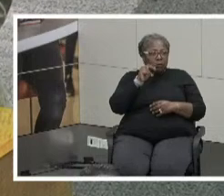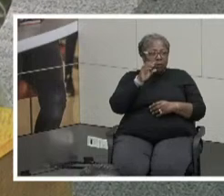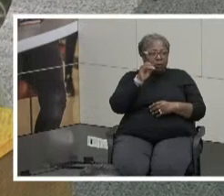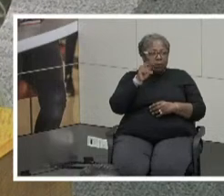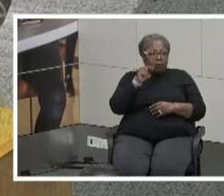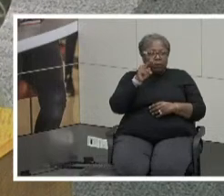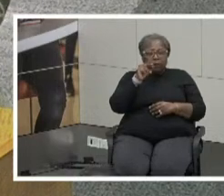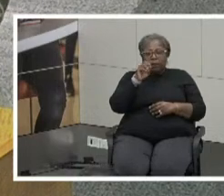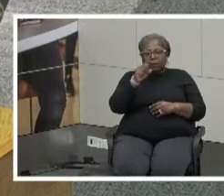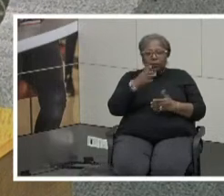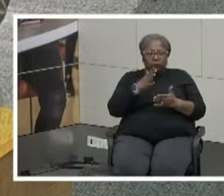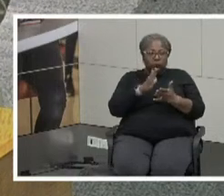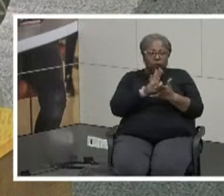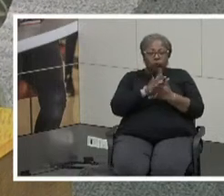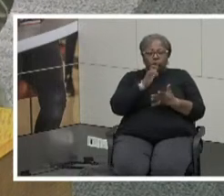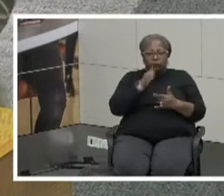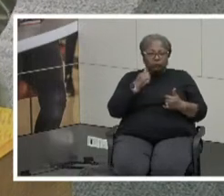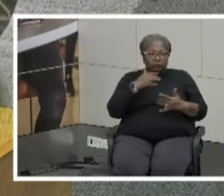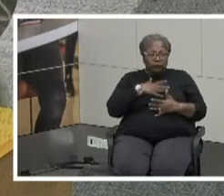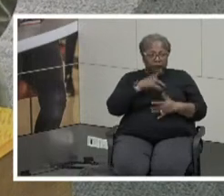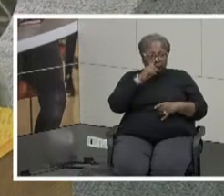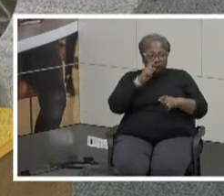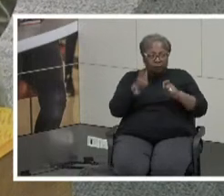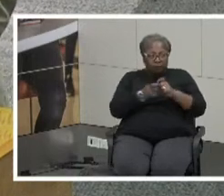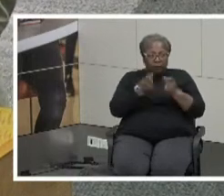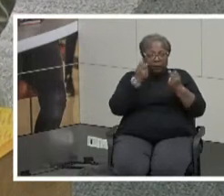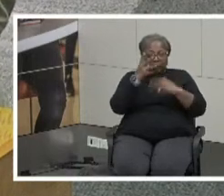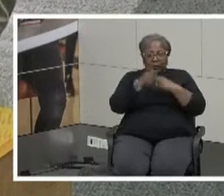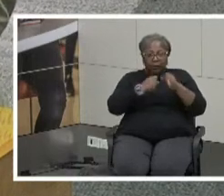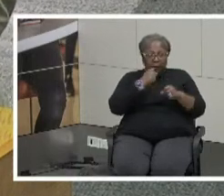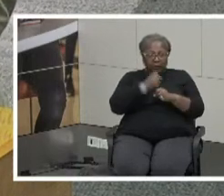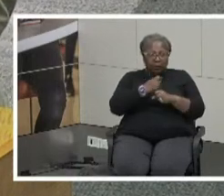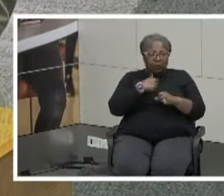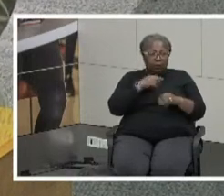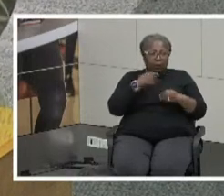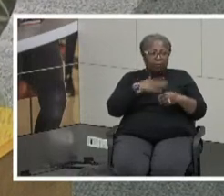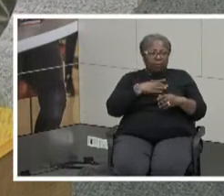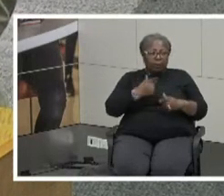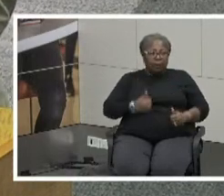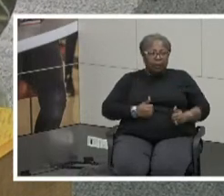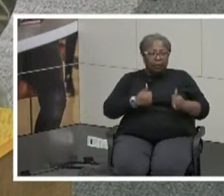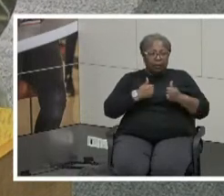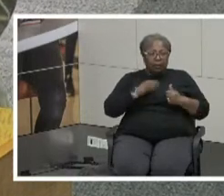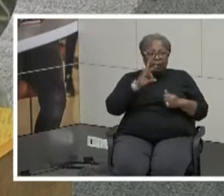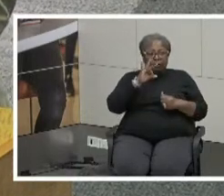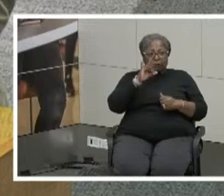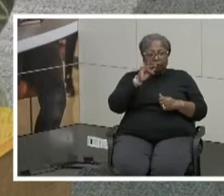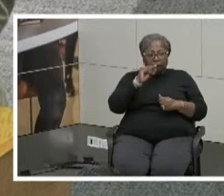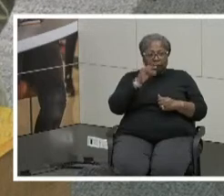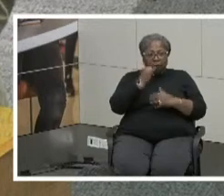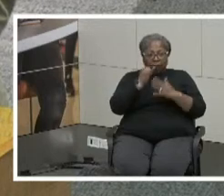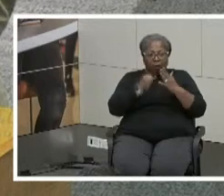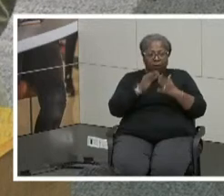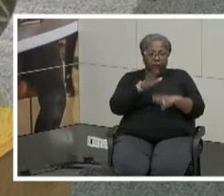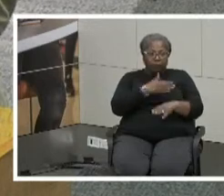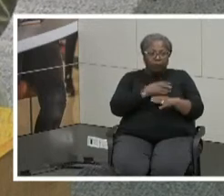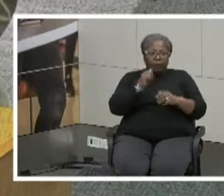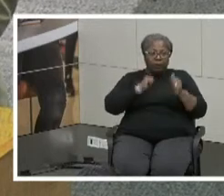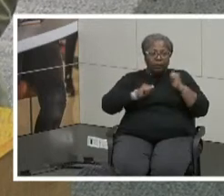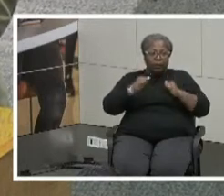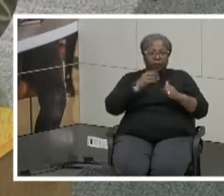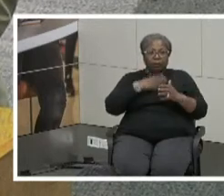school who fears retaliation for many years I have dedicated my life to Fine Arts and sharing my love of Music art and theater with my